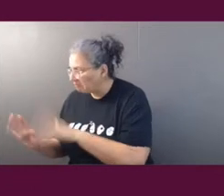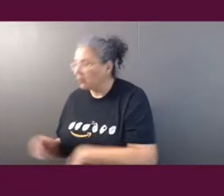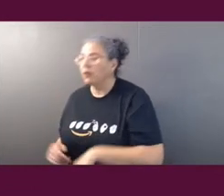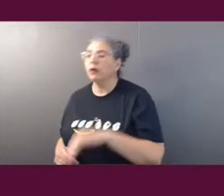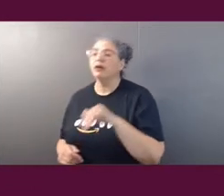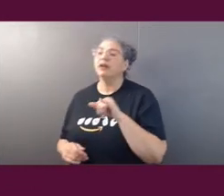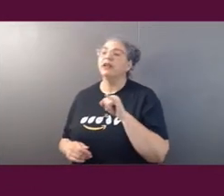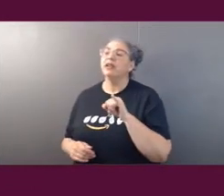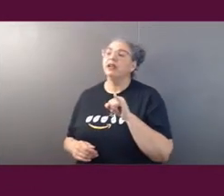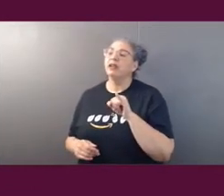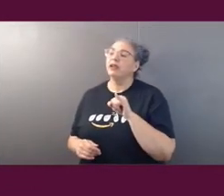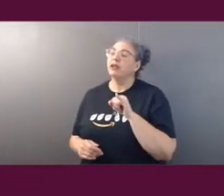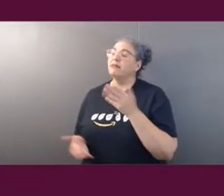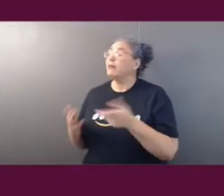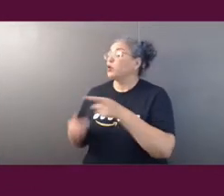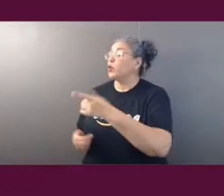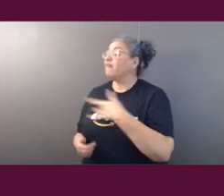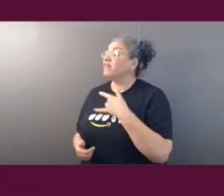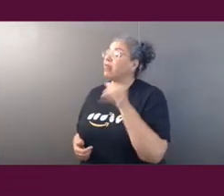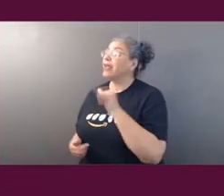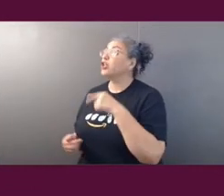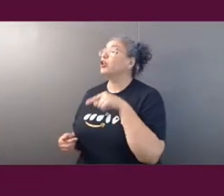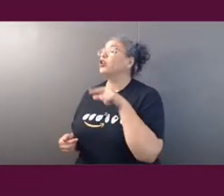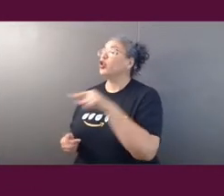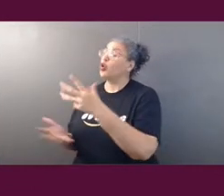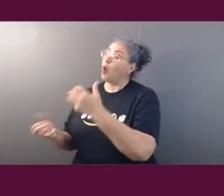somebody who does feel like